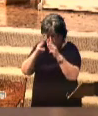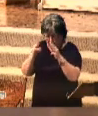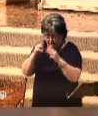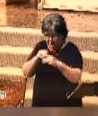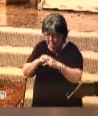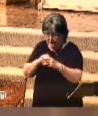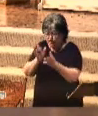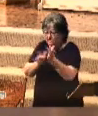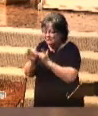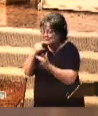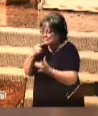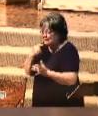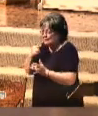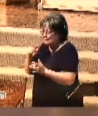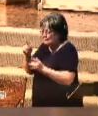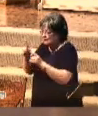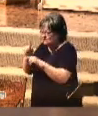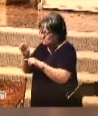no thought.